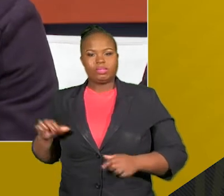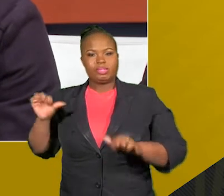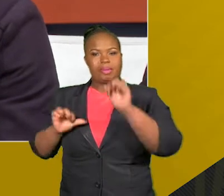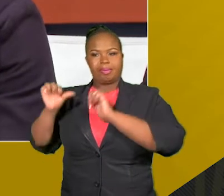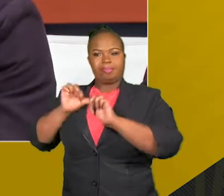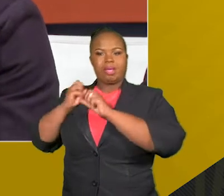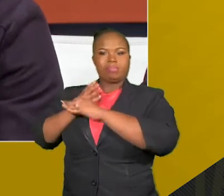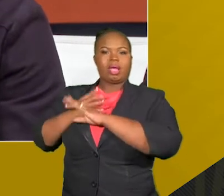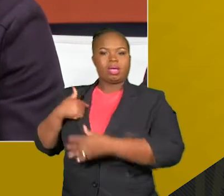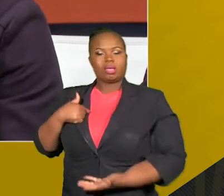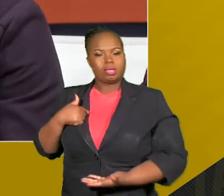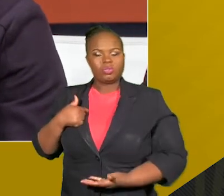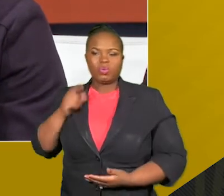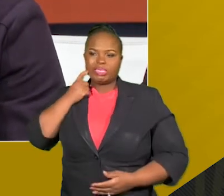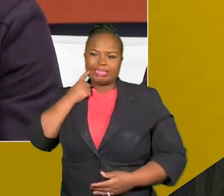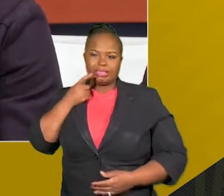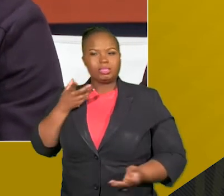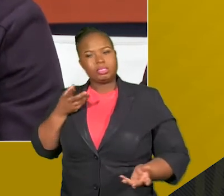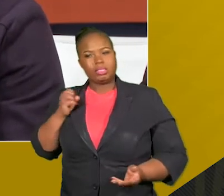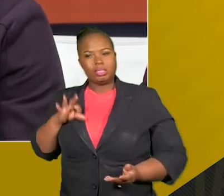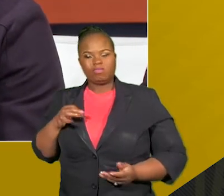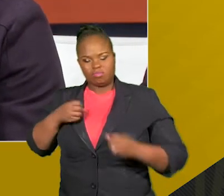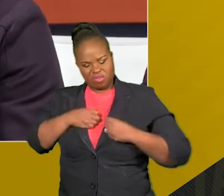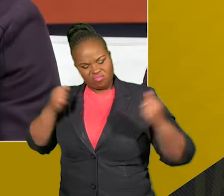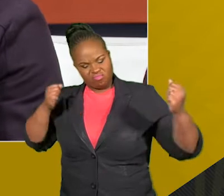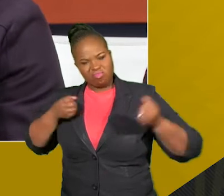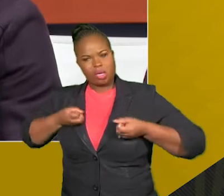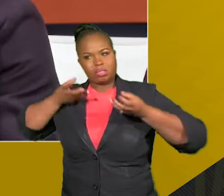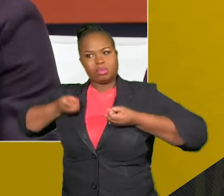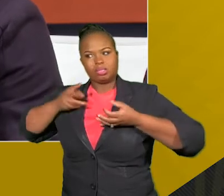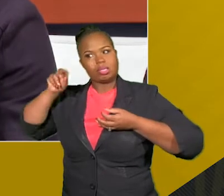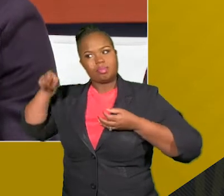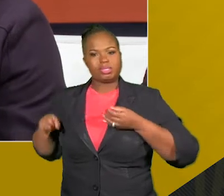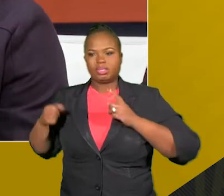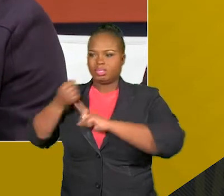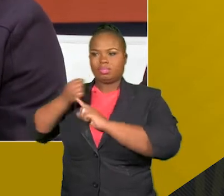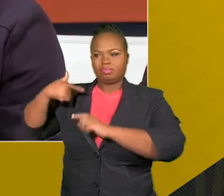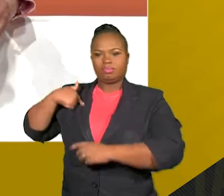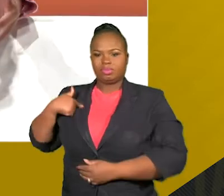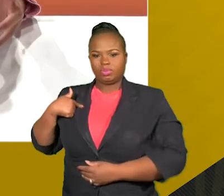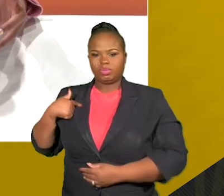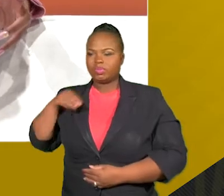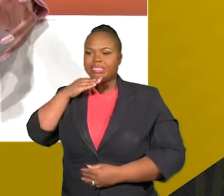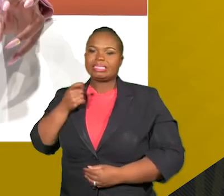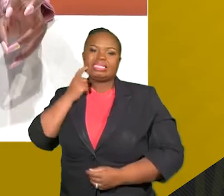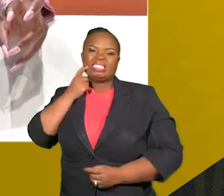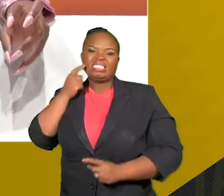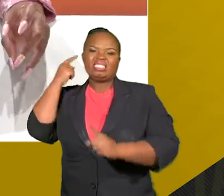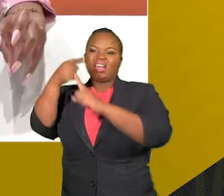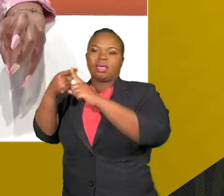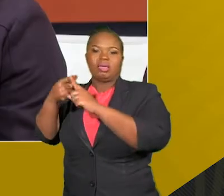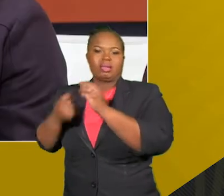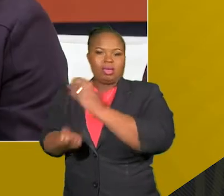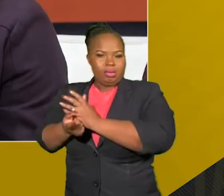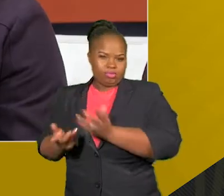an easy way yokuthi mangabe value express akekho umuntu ozokushaya ngalokho. So there's an easy target. Yes, kuba khona vele